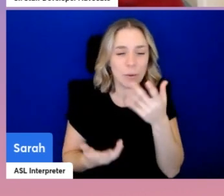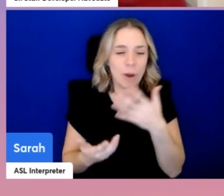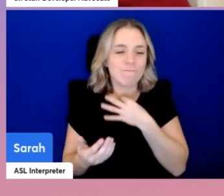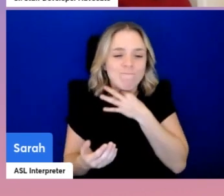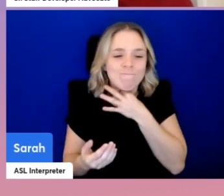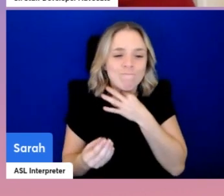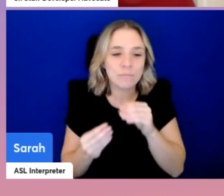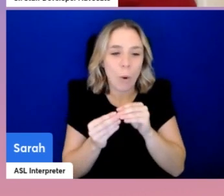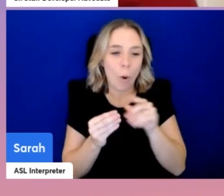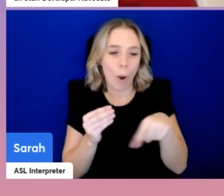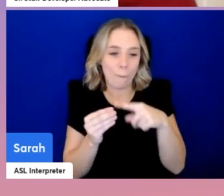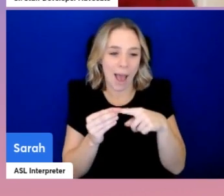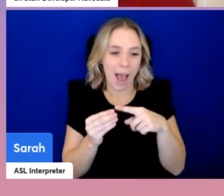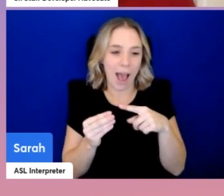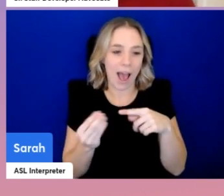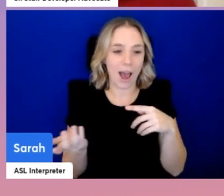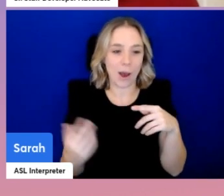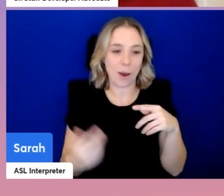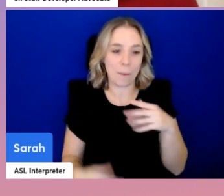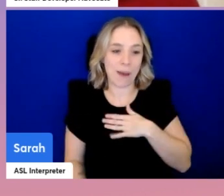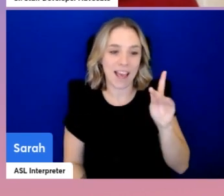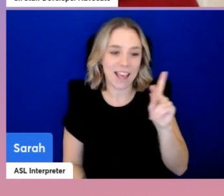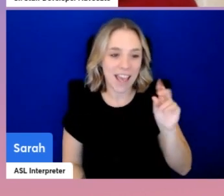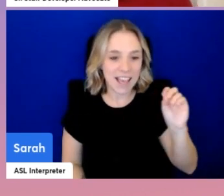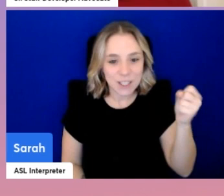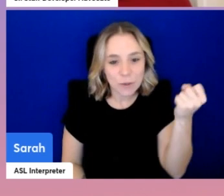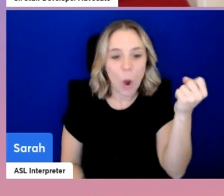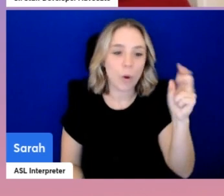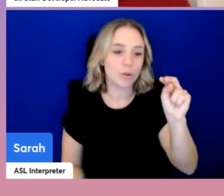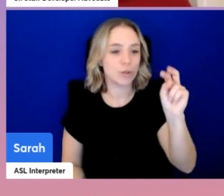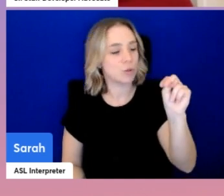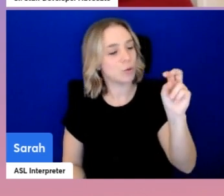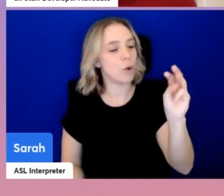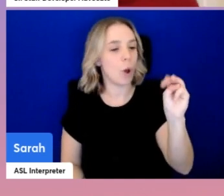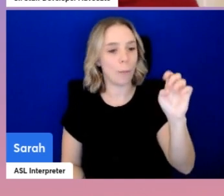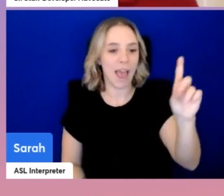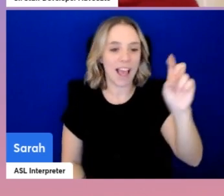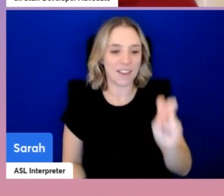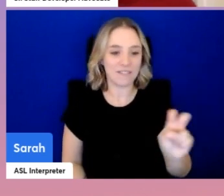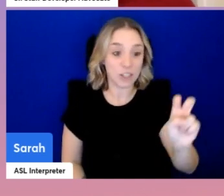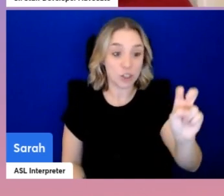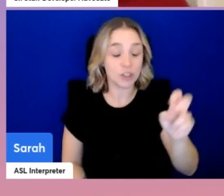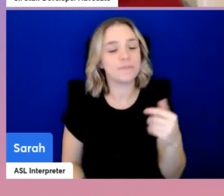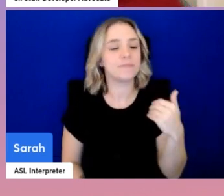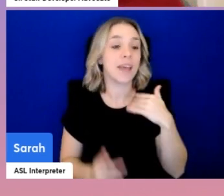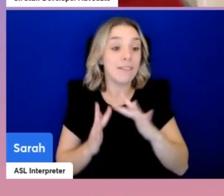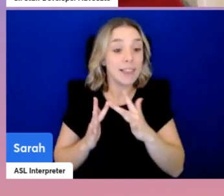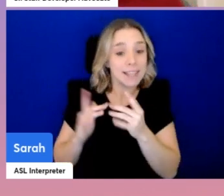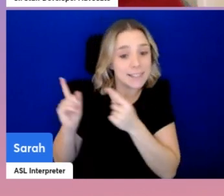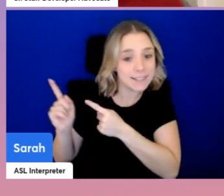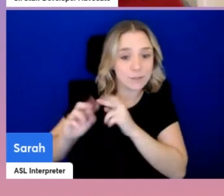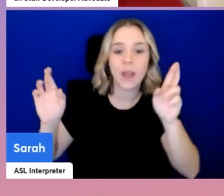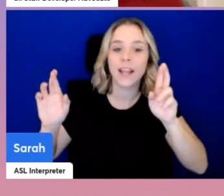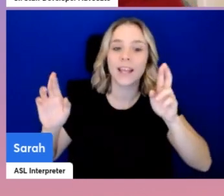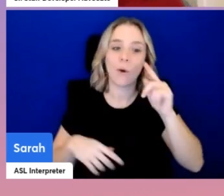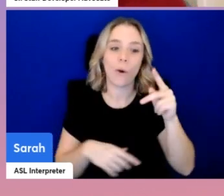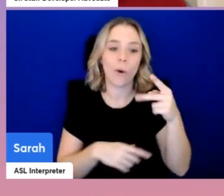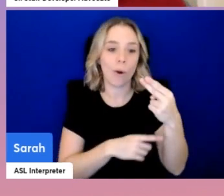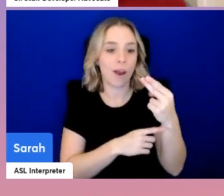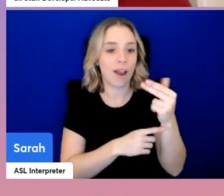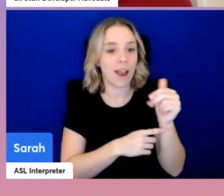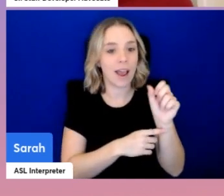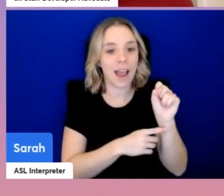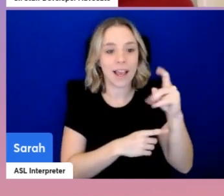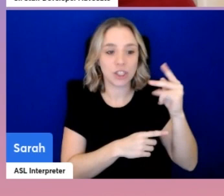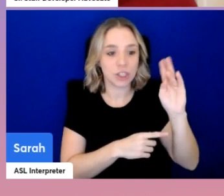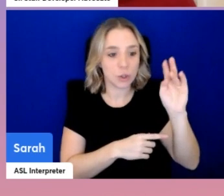my K0's Nomad adventure. It includes links to HashiCube, to my Nomad conversions repo, the